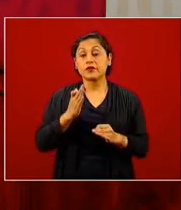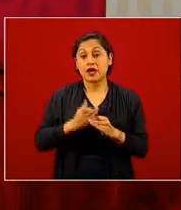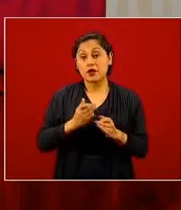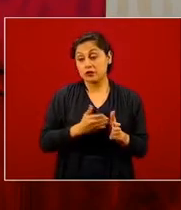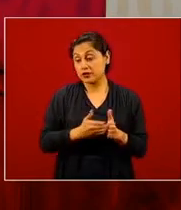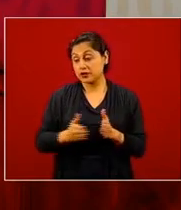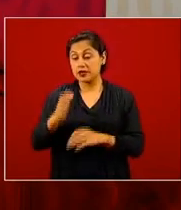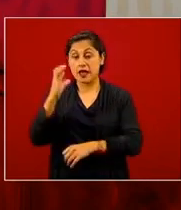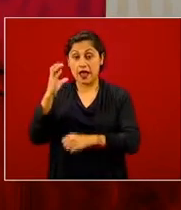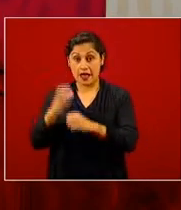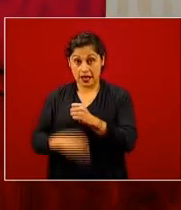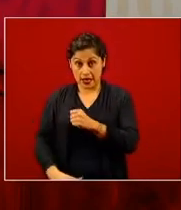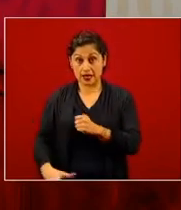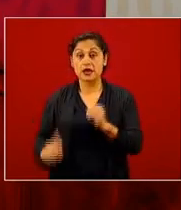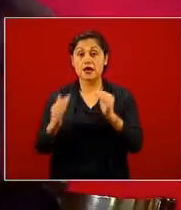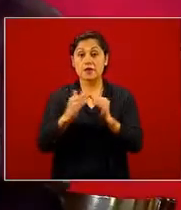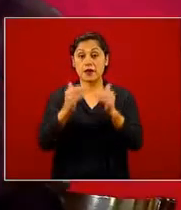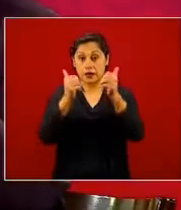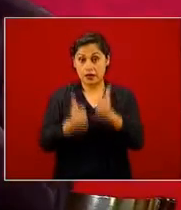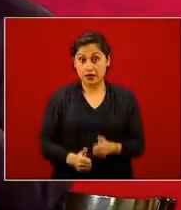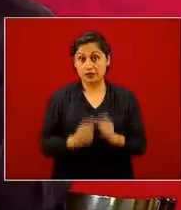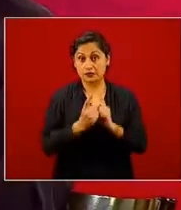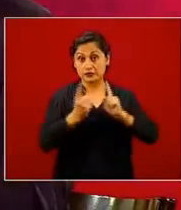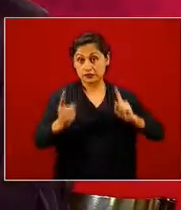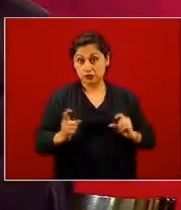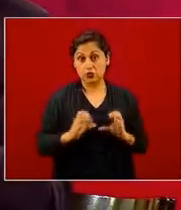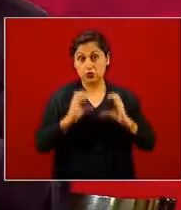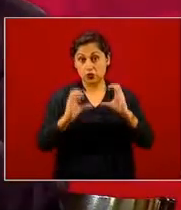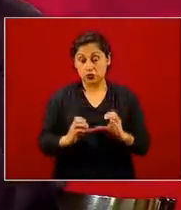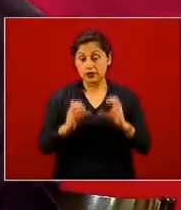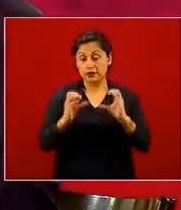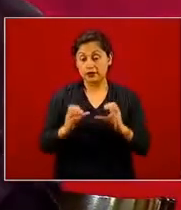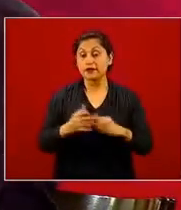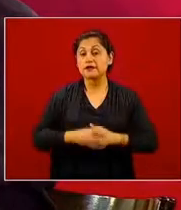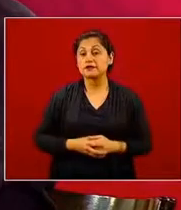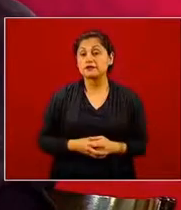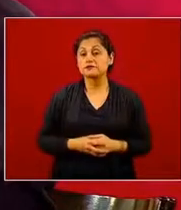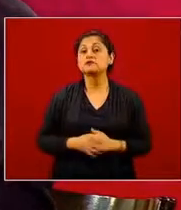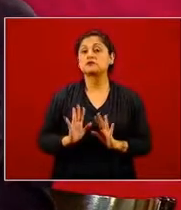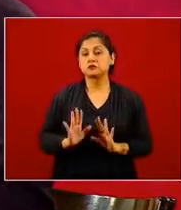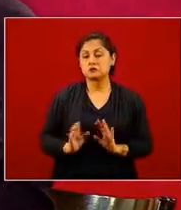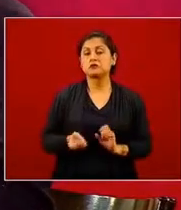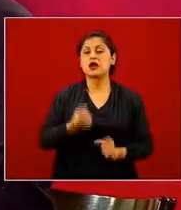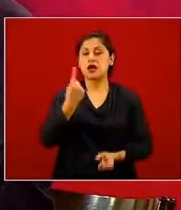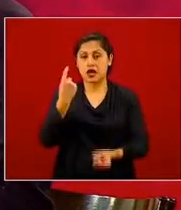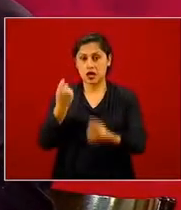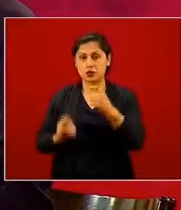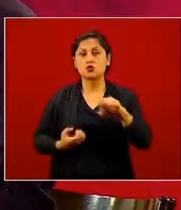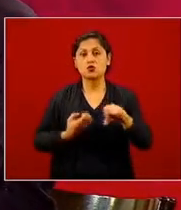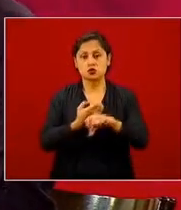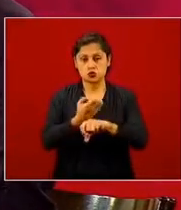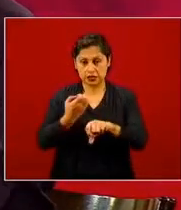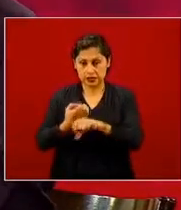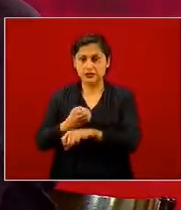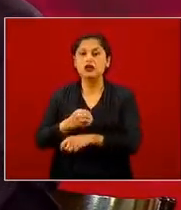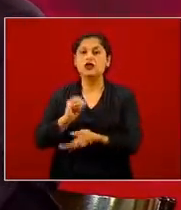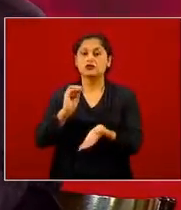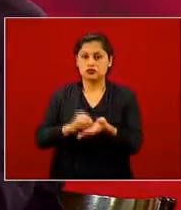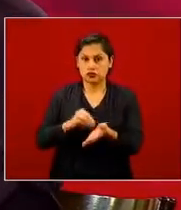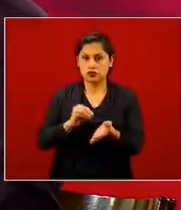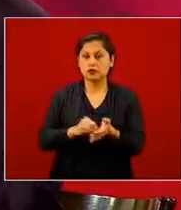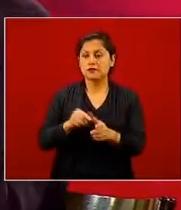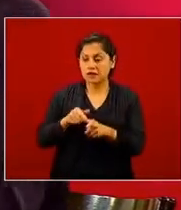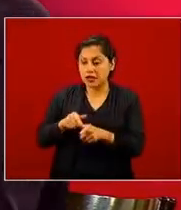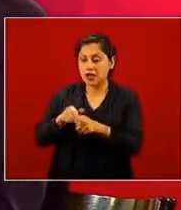to finish this, now that we're coming to an end in the campaign for the safe distance, even